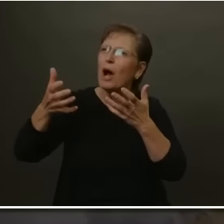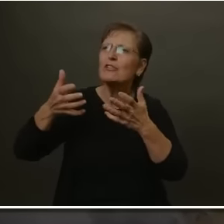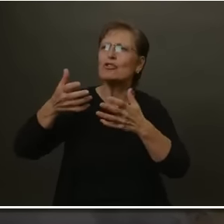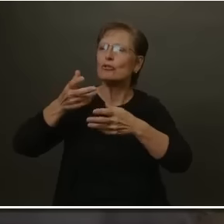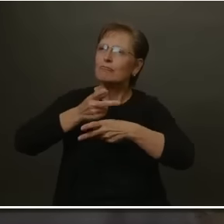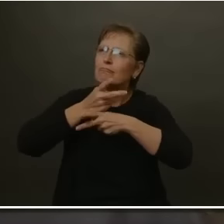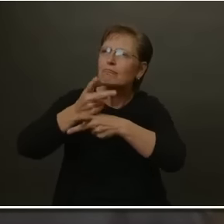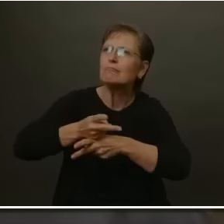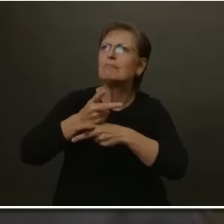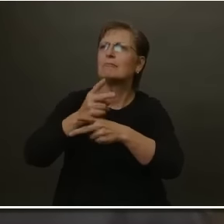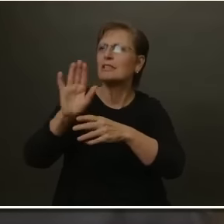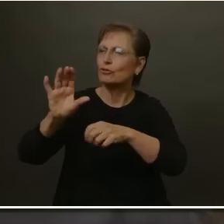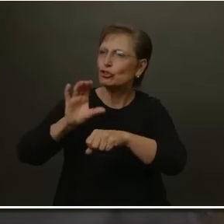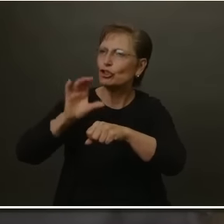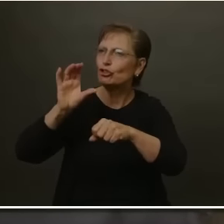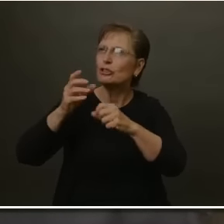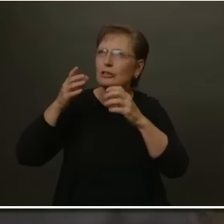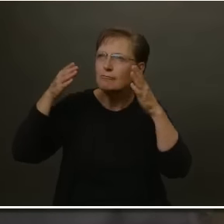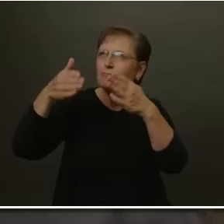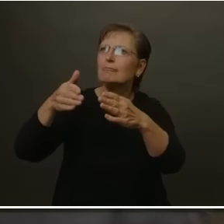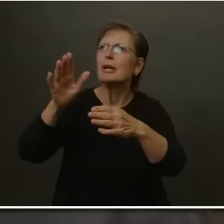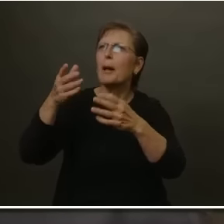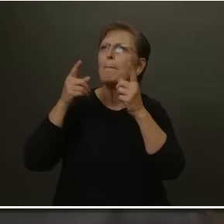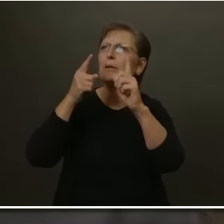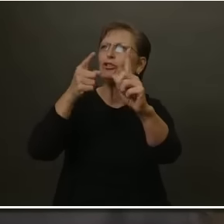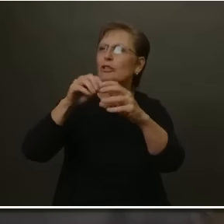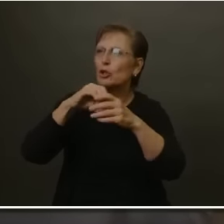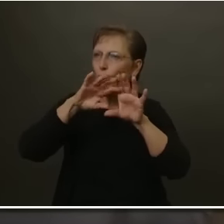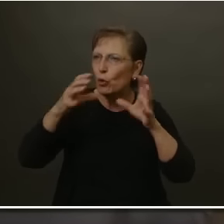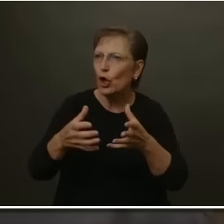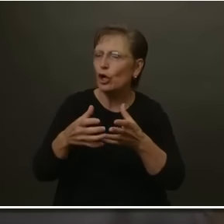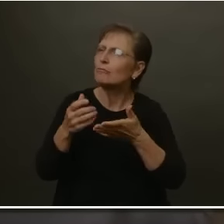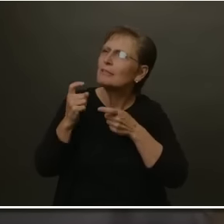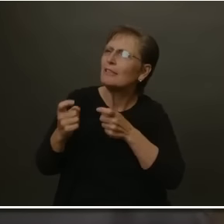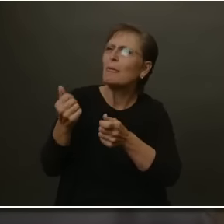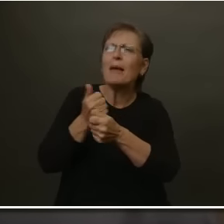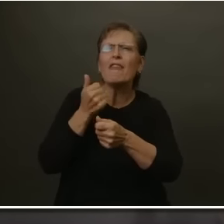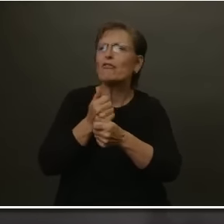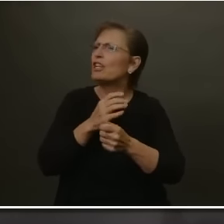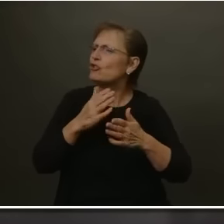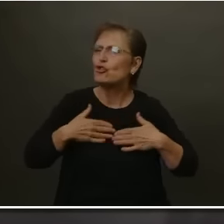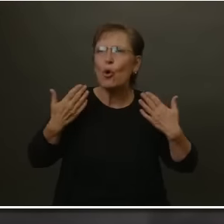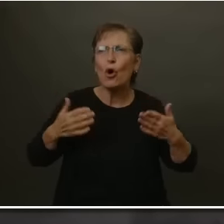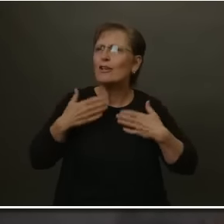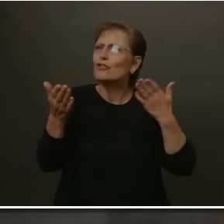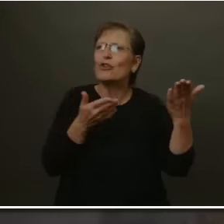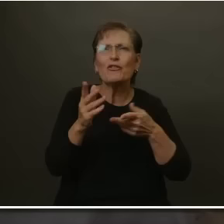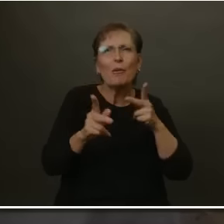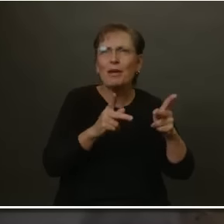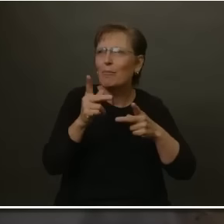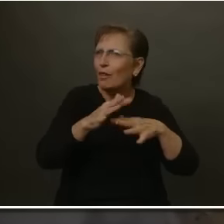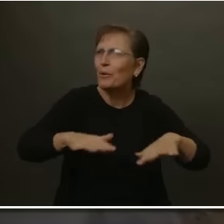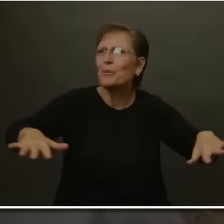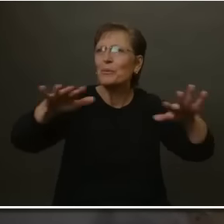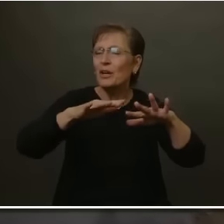a devotion to your mission in the world. Grant him every joy in serving your people and every courage